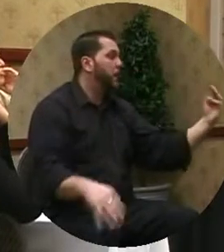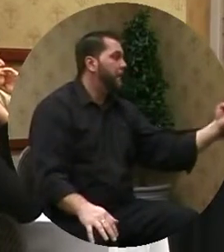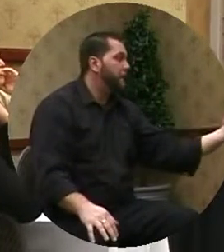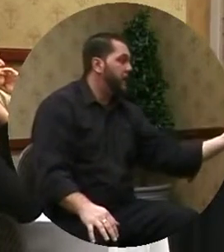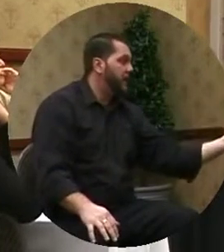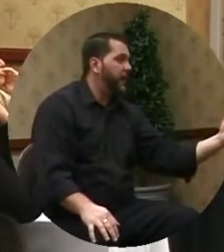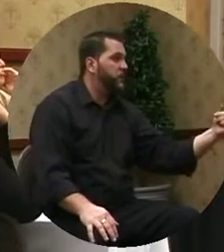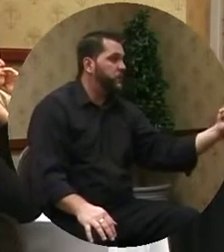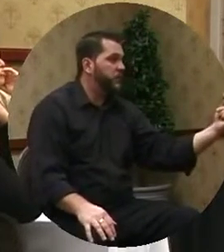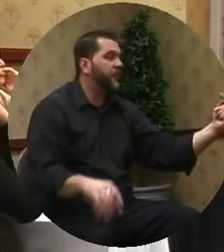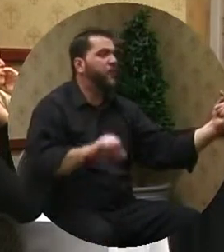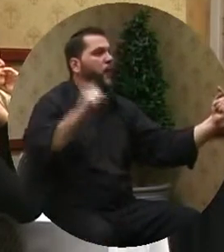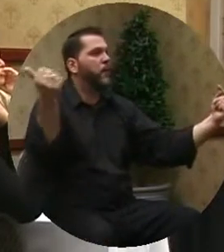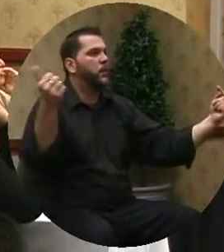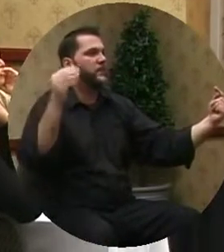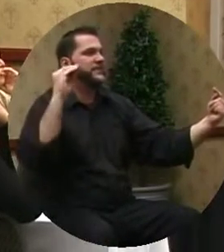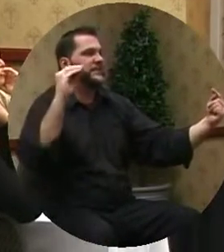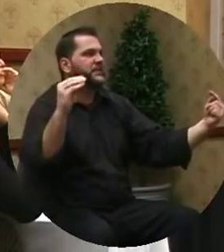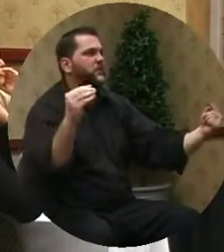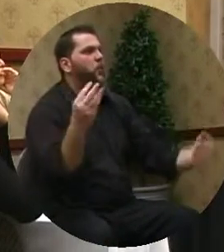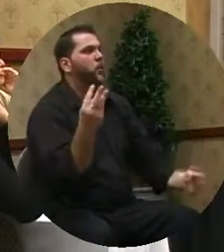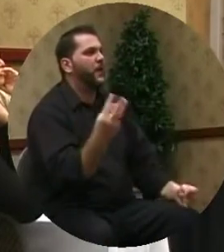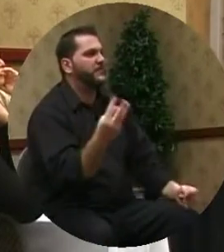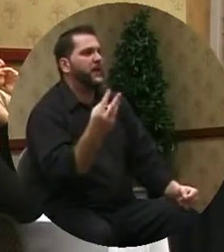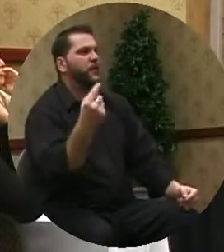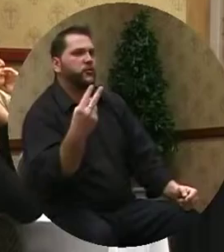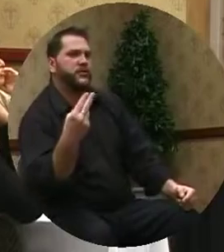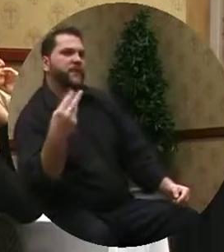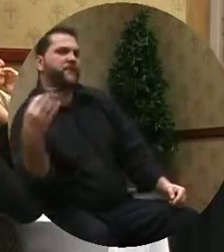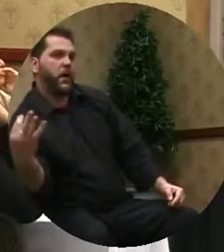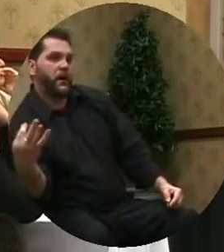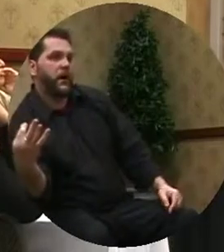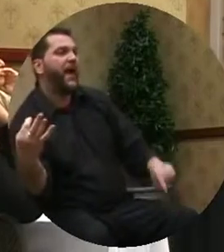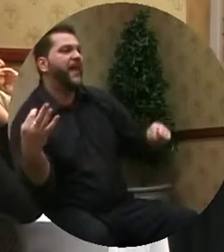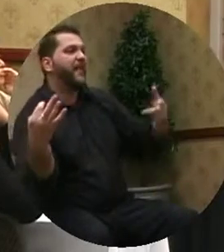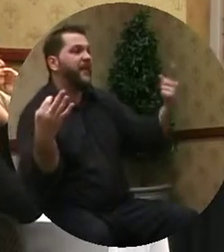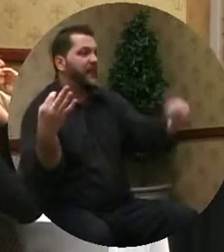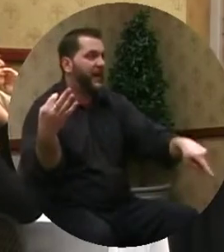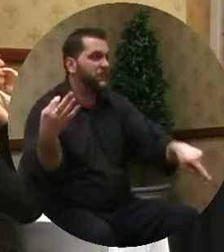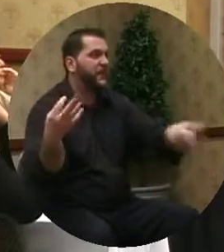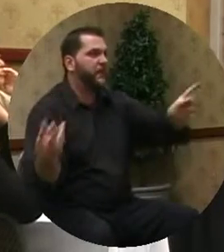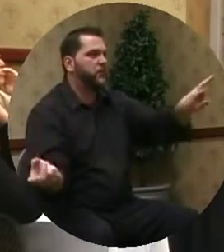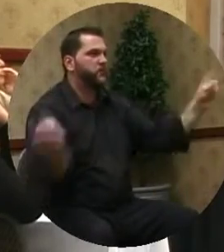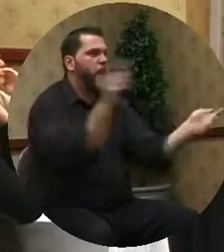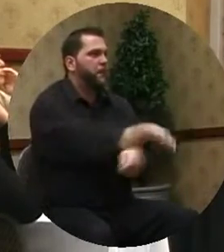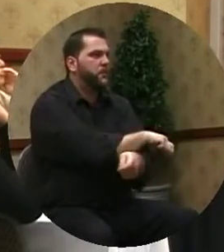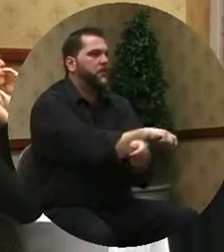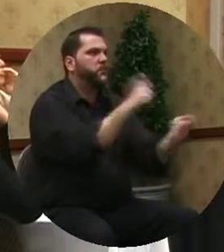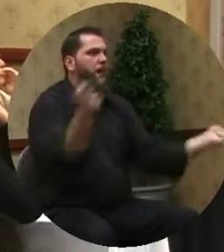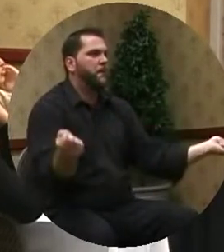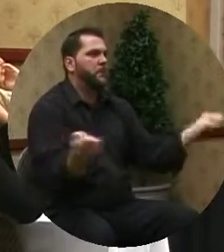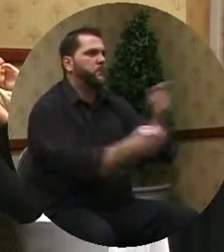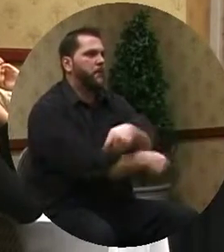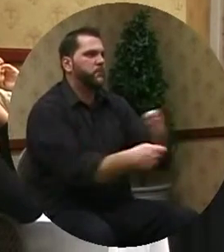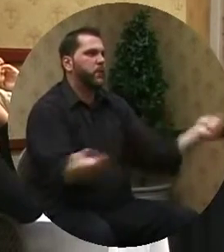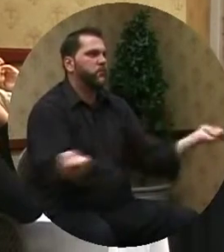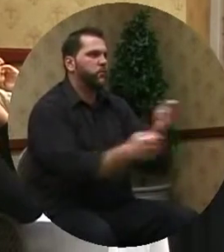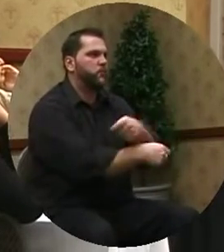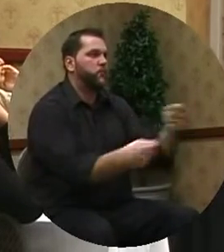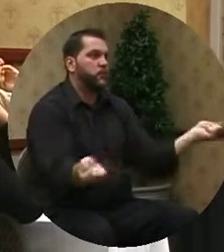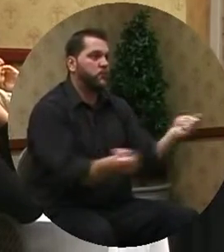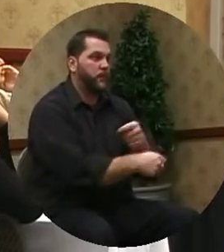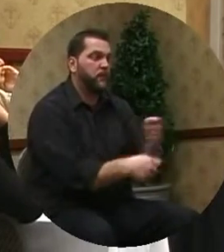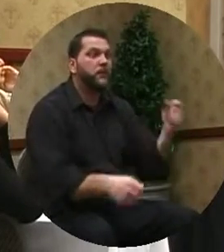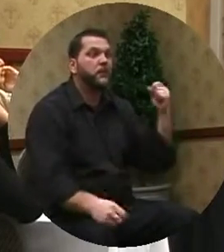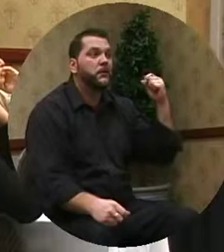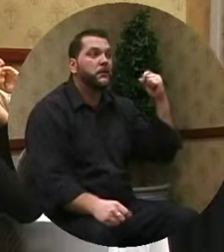Thursday, Friday one week, and then they switched, and the next week it was Monday, Tuesday, and Wednesday through Friday. And I'll tell you, the kiddo did fairly